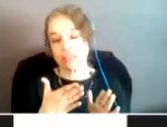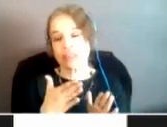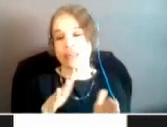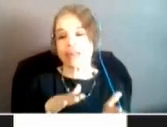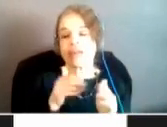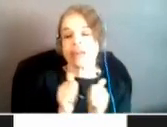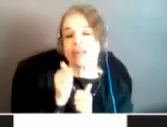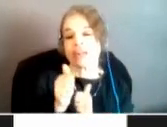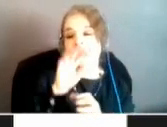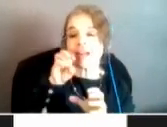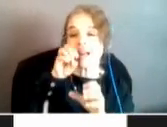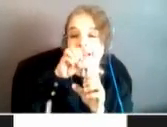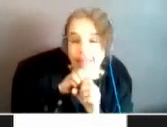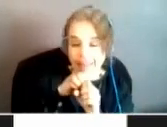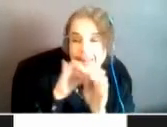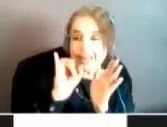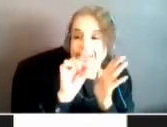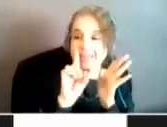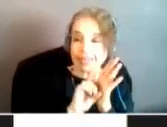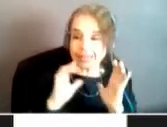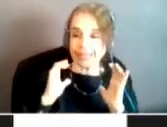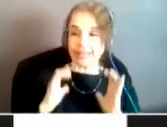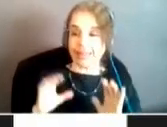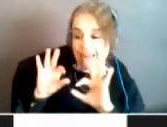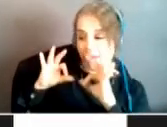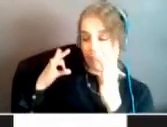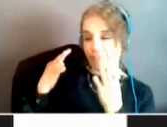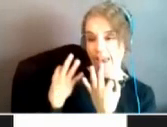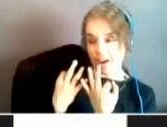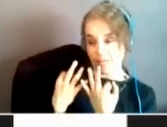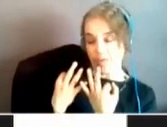be able to engage both the identified client and family.